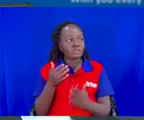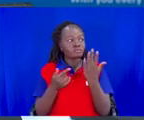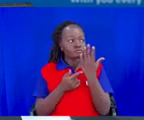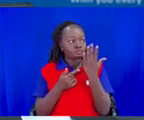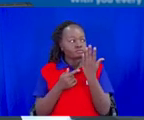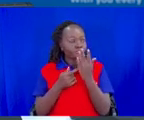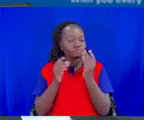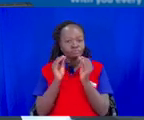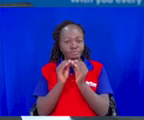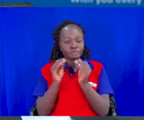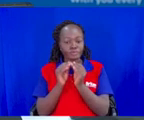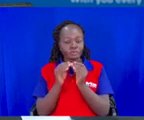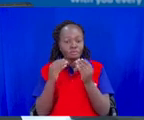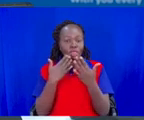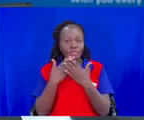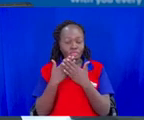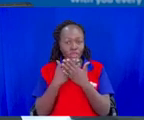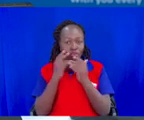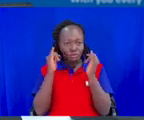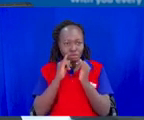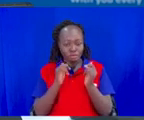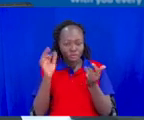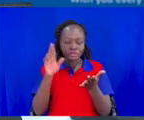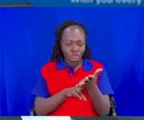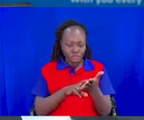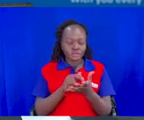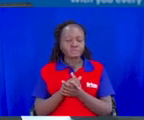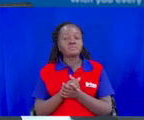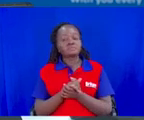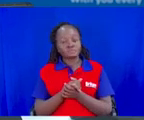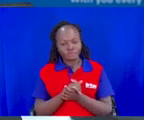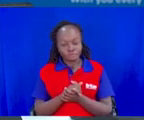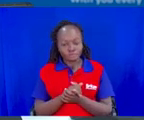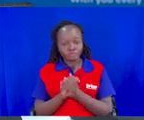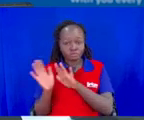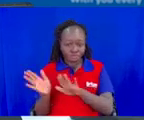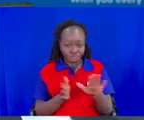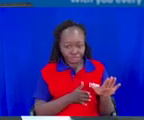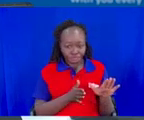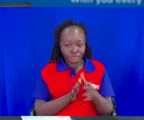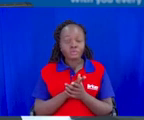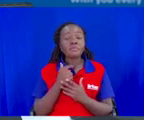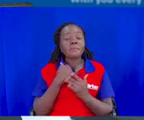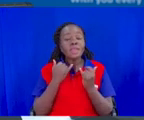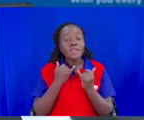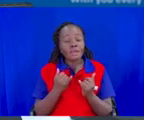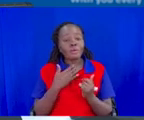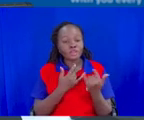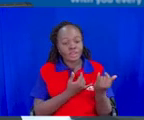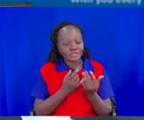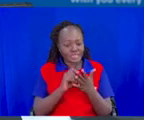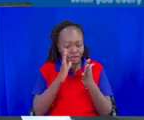electronic meeting. Thank you, Image Registrars. I shall now call upon the secretary